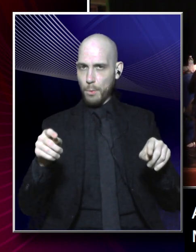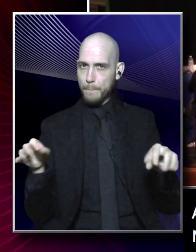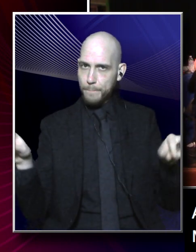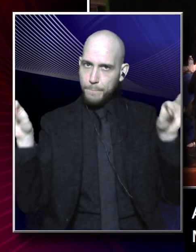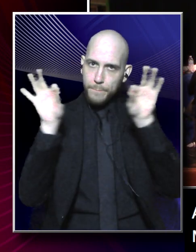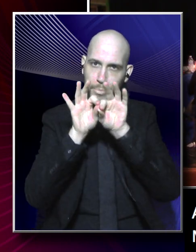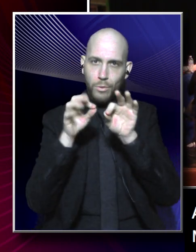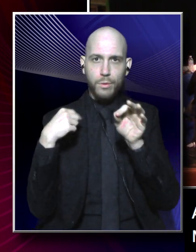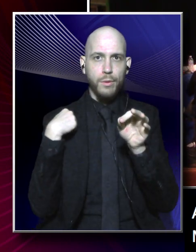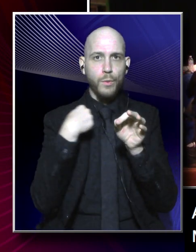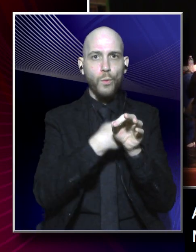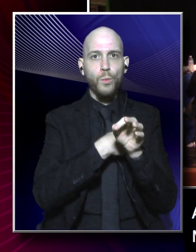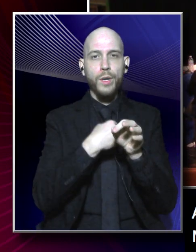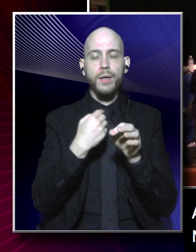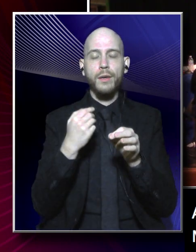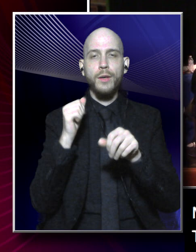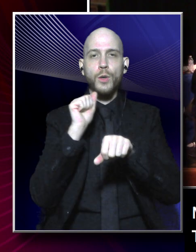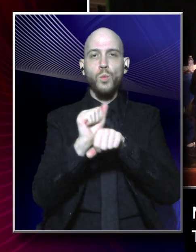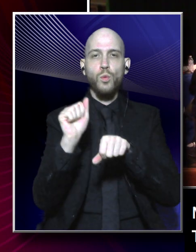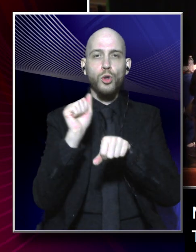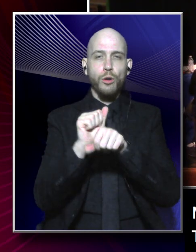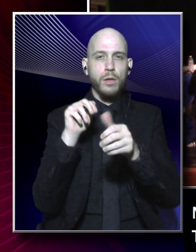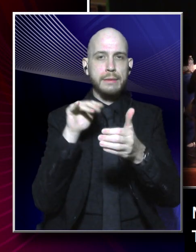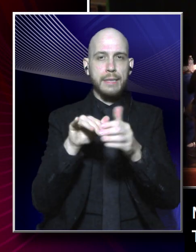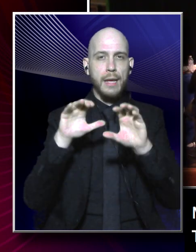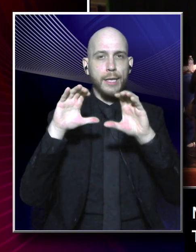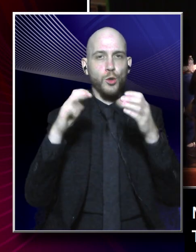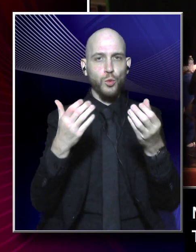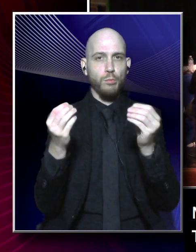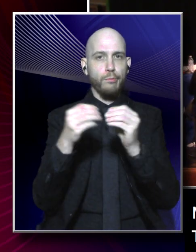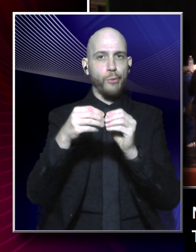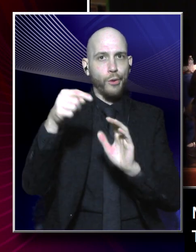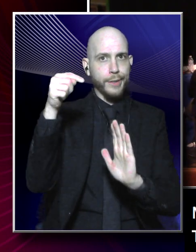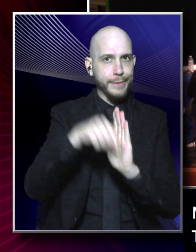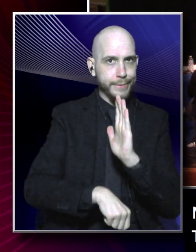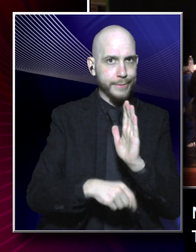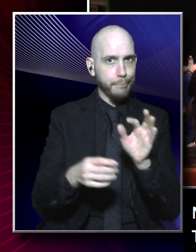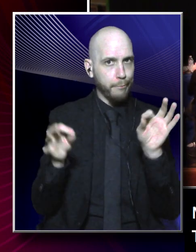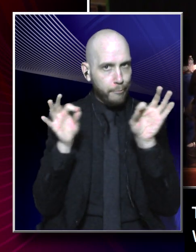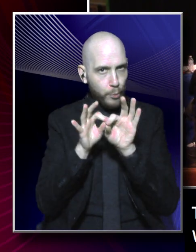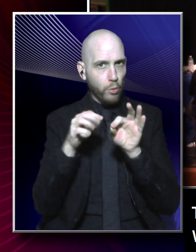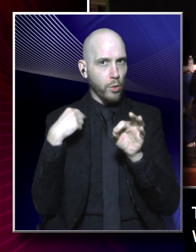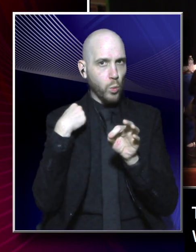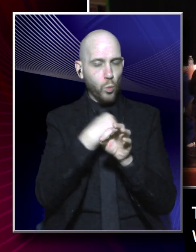this more at the work study group so we can make sure we're all talking about kind of the same concepts.